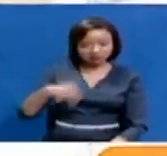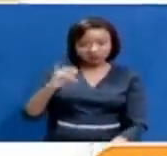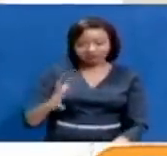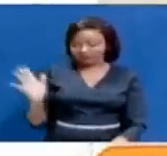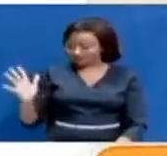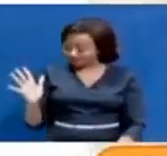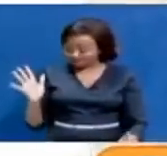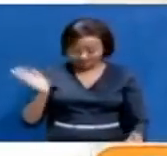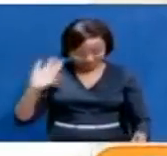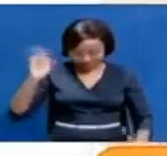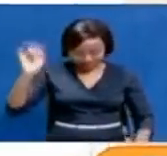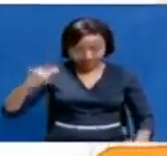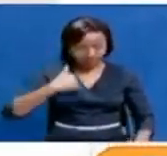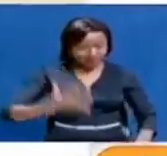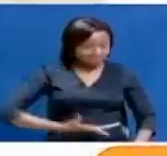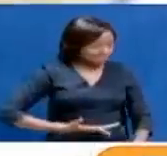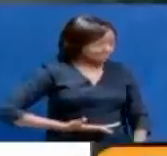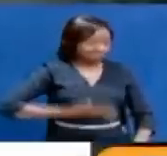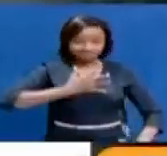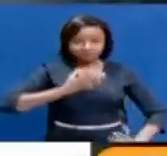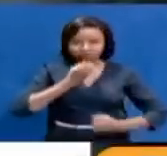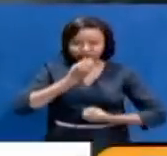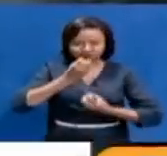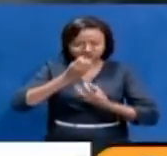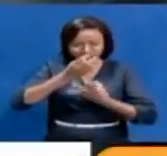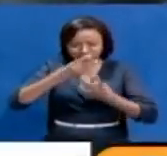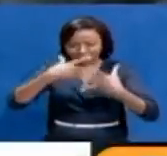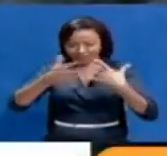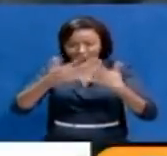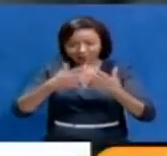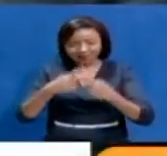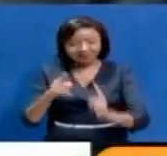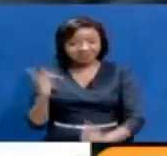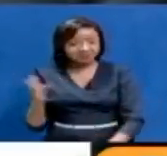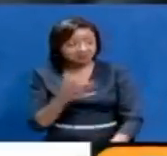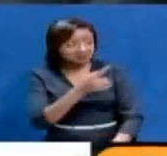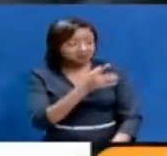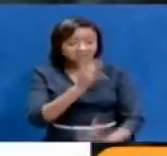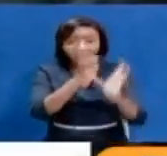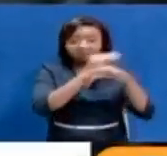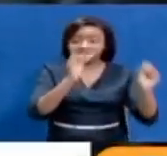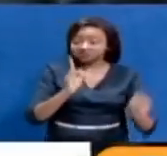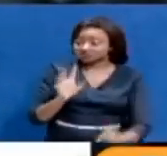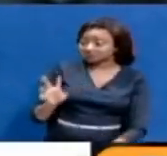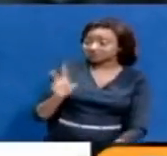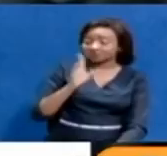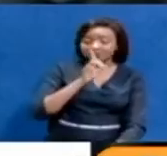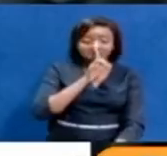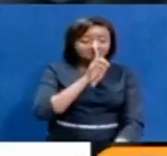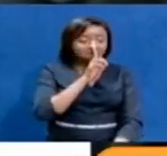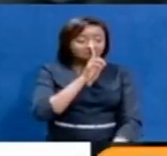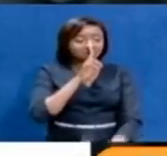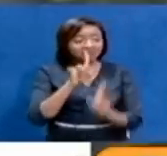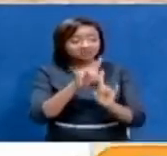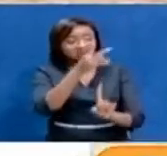let his frustrations out. He too had been sharply ignored by the head of state and his legal voices. You also know that